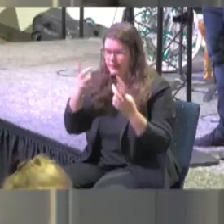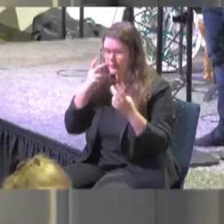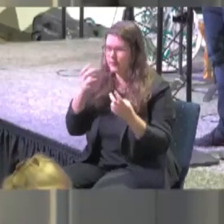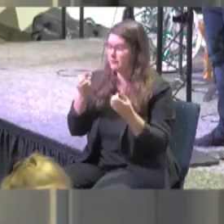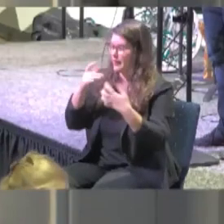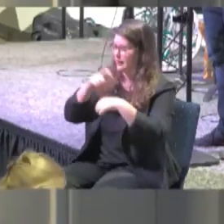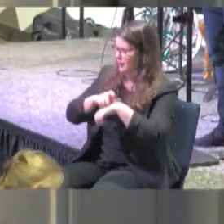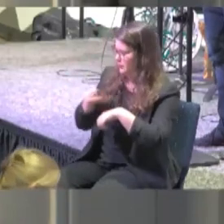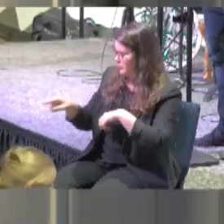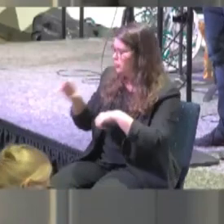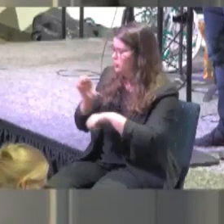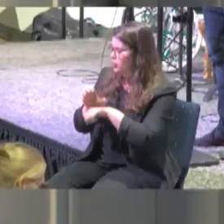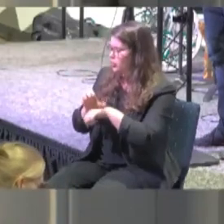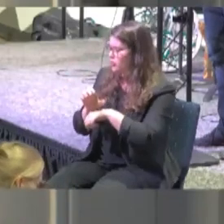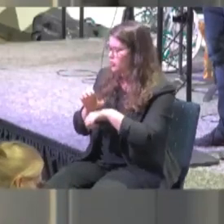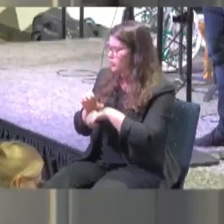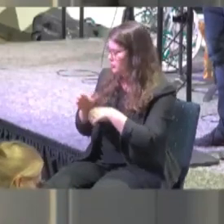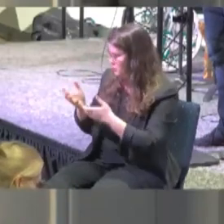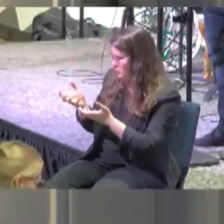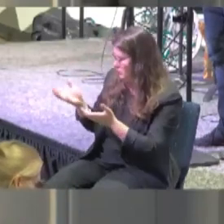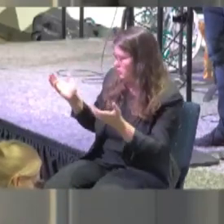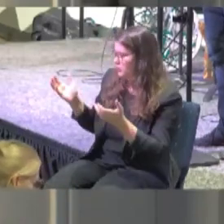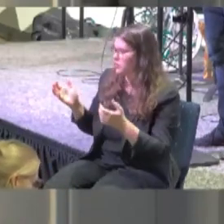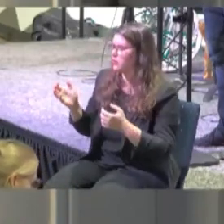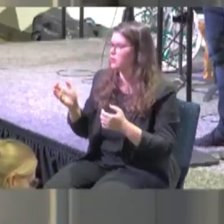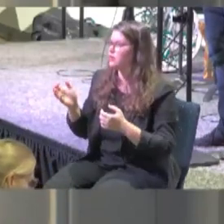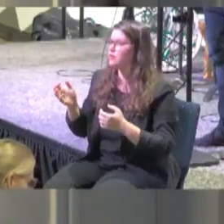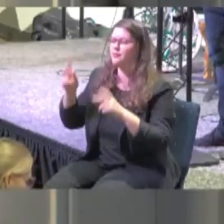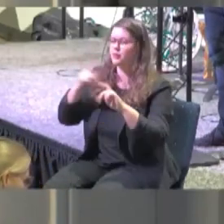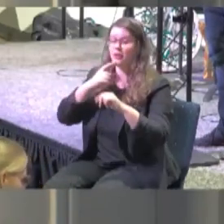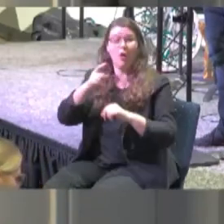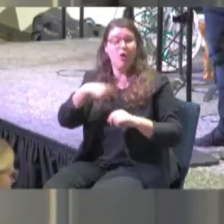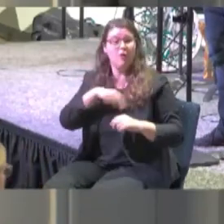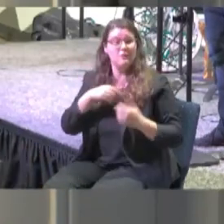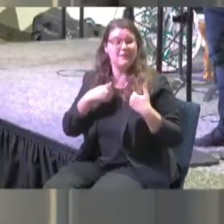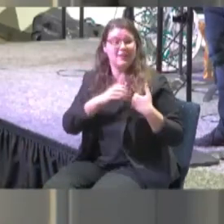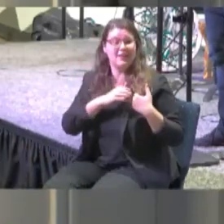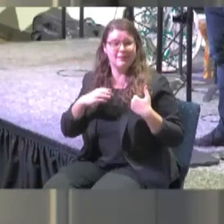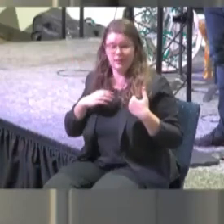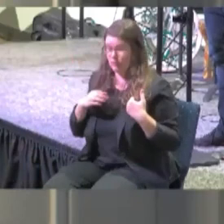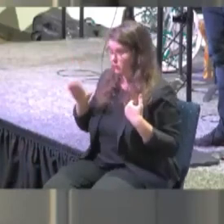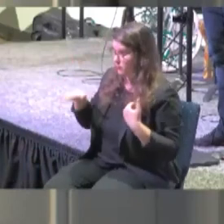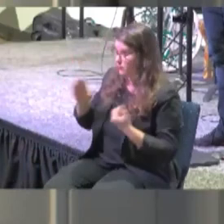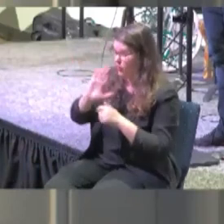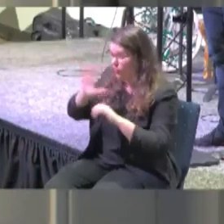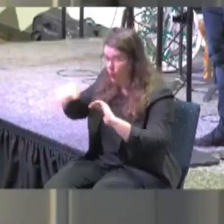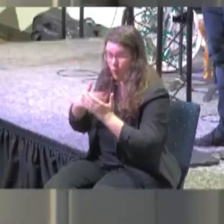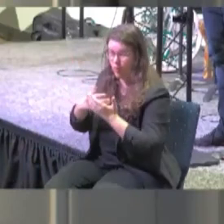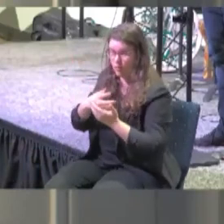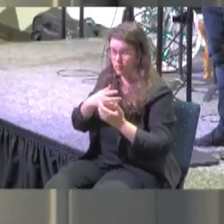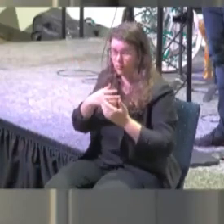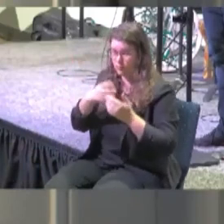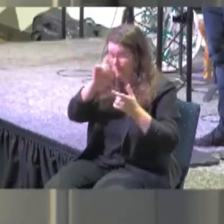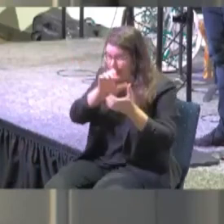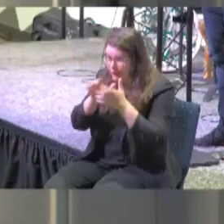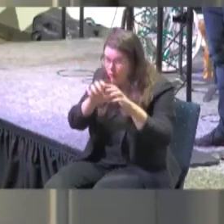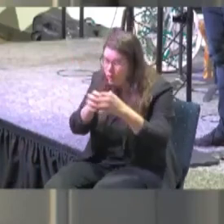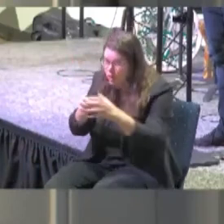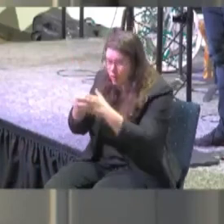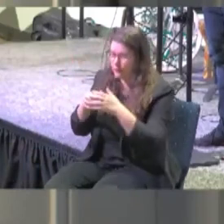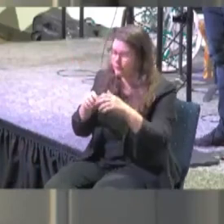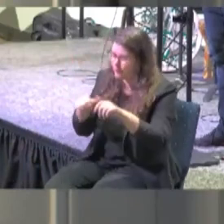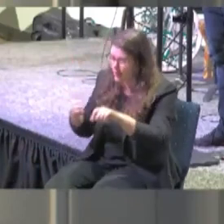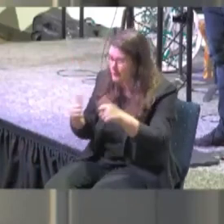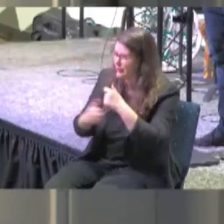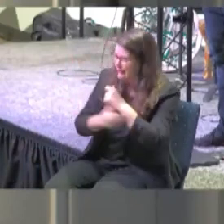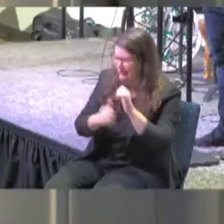churches say this, and you think, well, which churches? Have you included actually all of them? So, yes, I agree with you, absolutely. I don't know how feasible that is